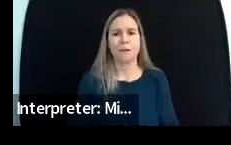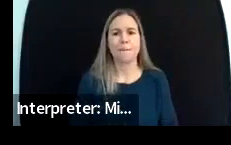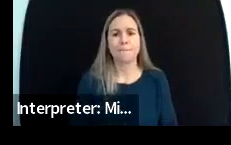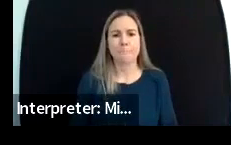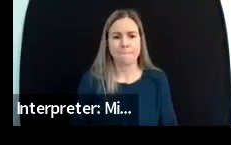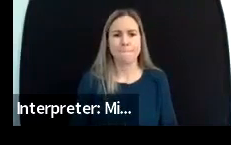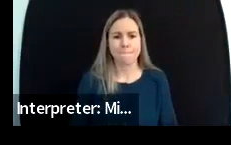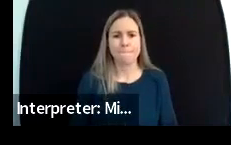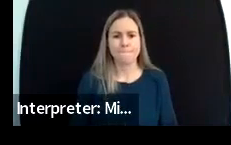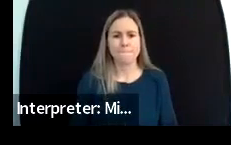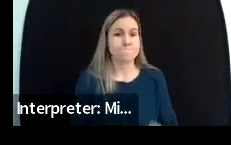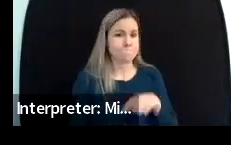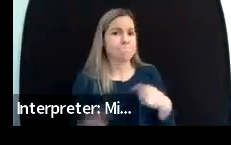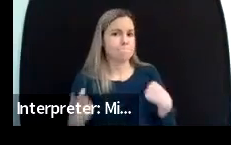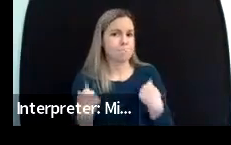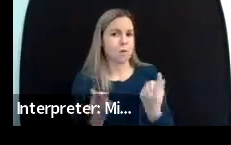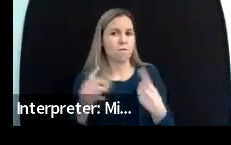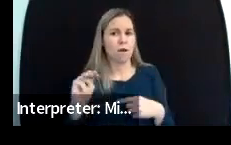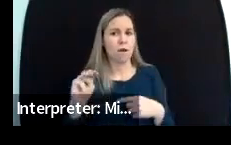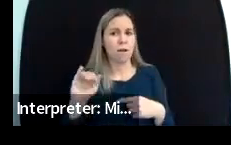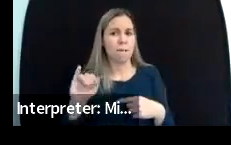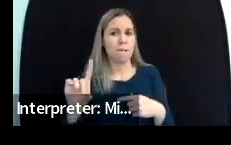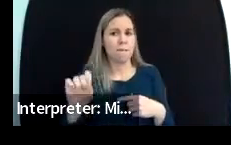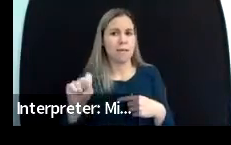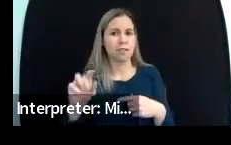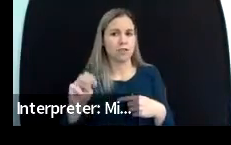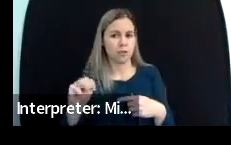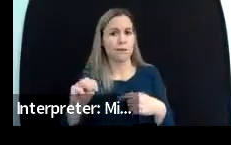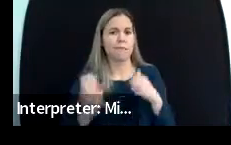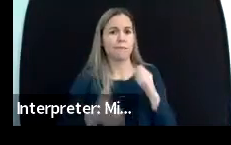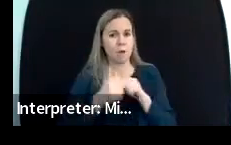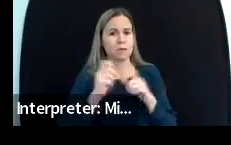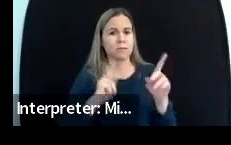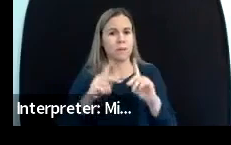So far, midstream is leading with most of the votes.